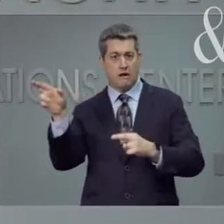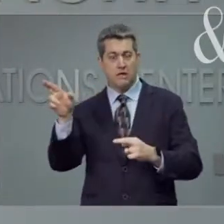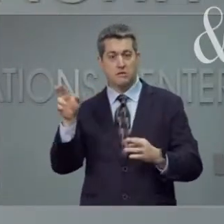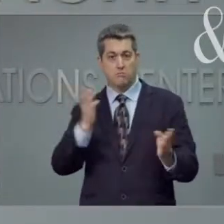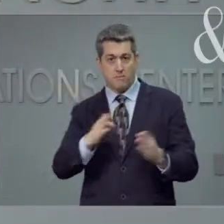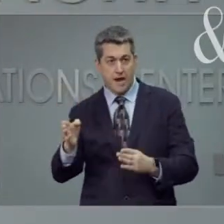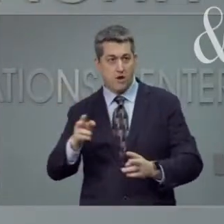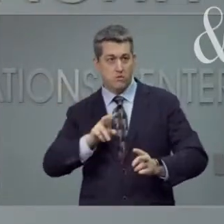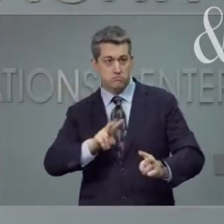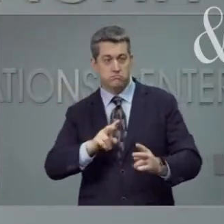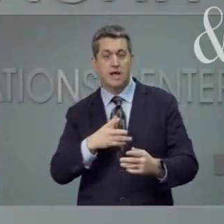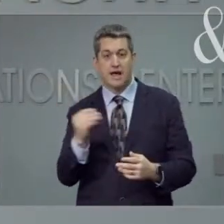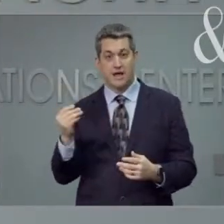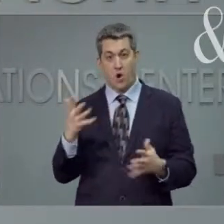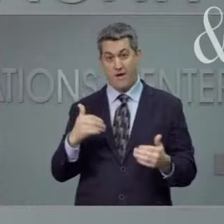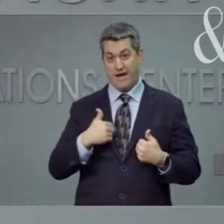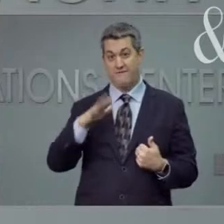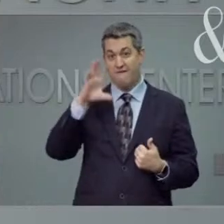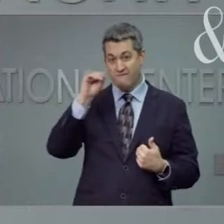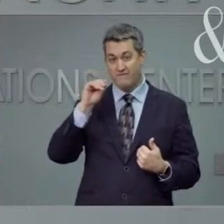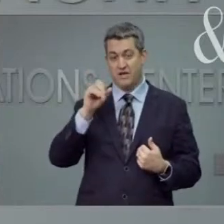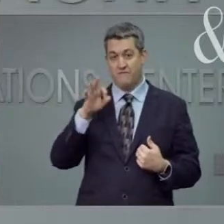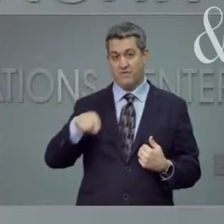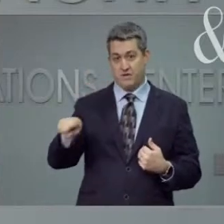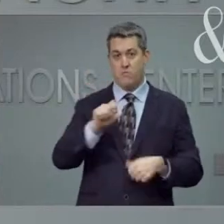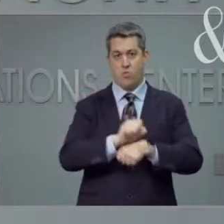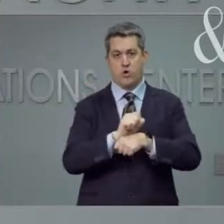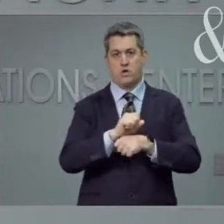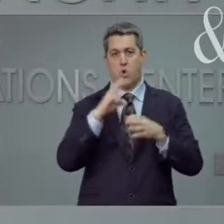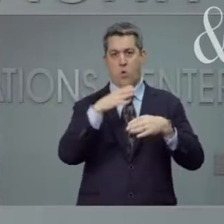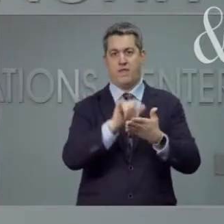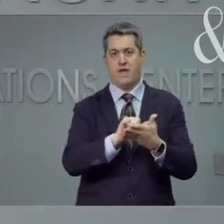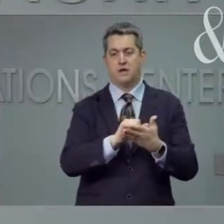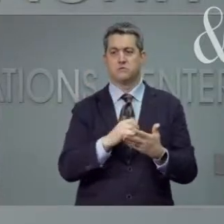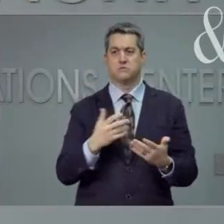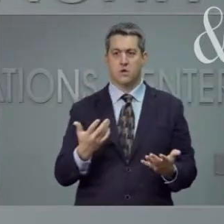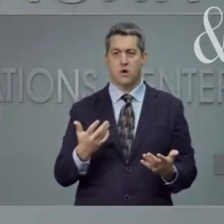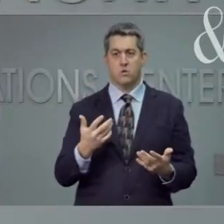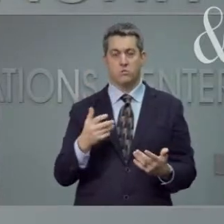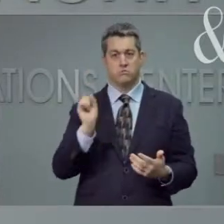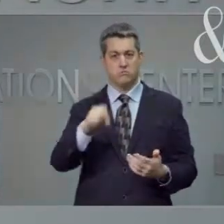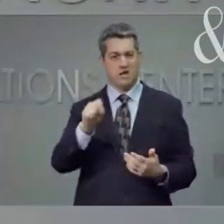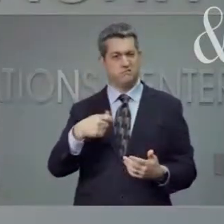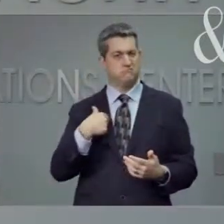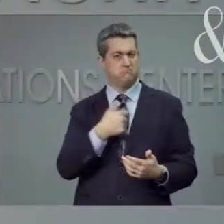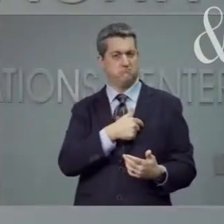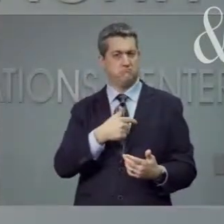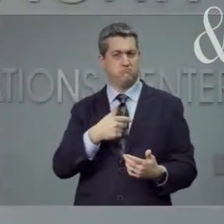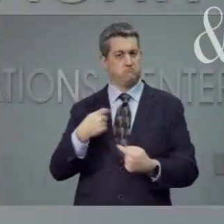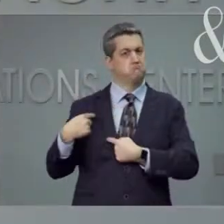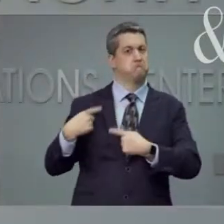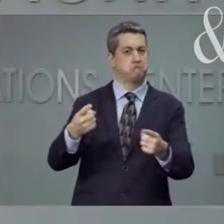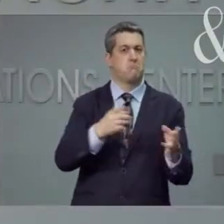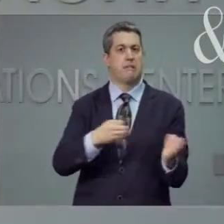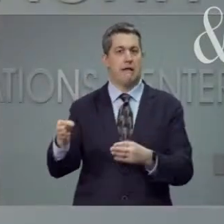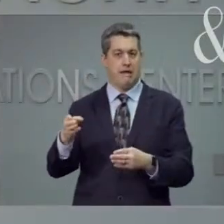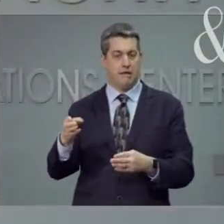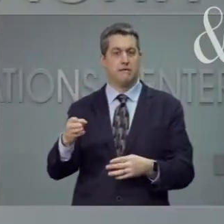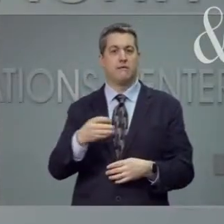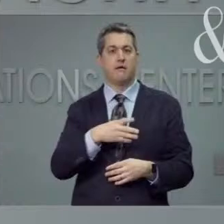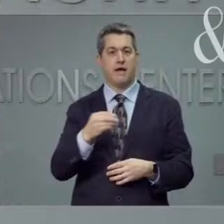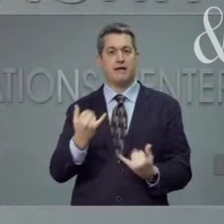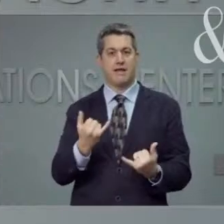and already we've got 50 of them working on it. So these things have been planned ahead of time, and now we